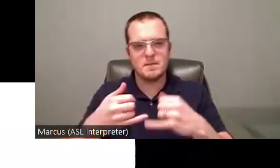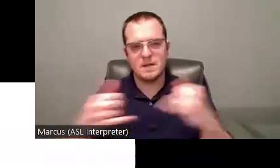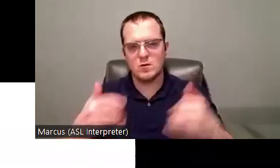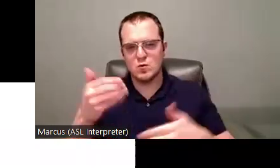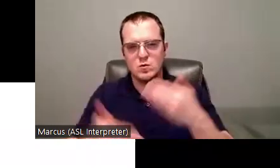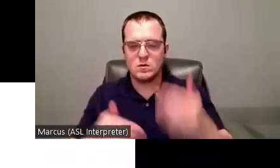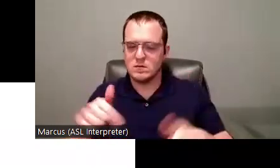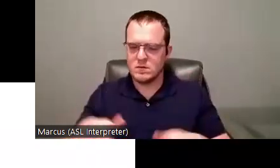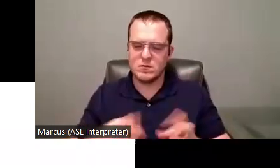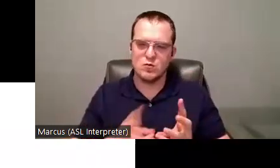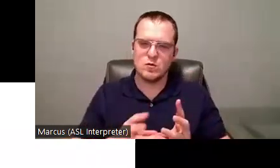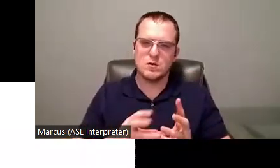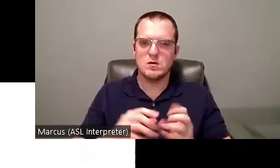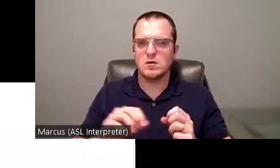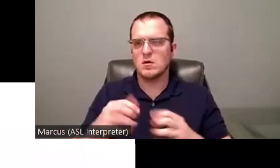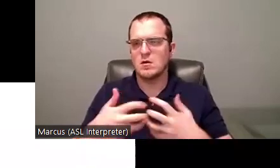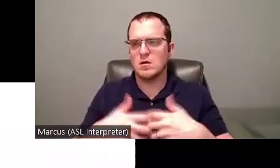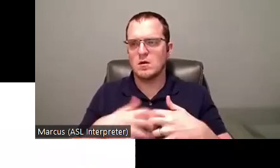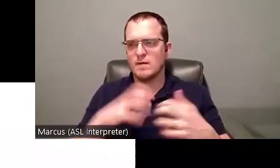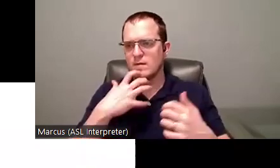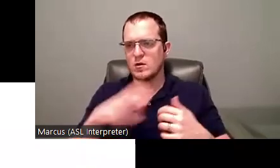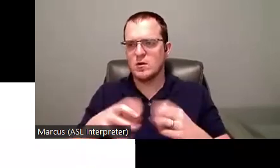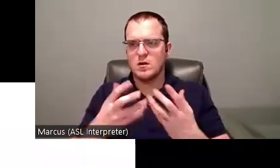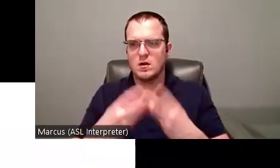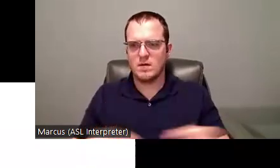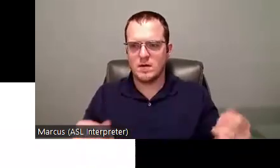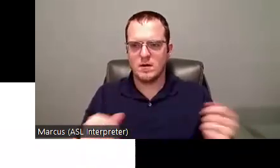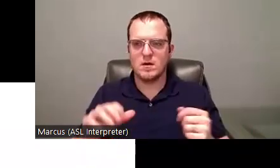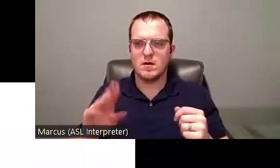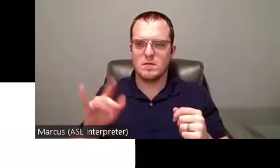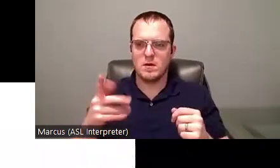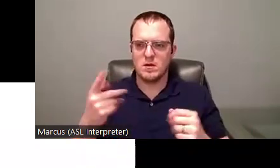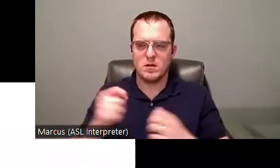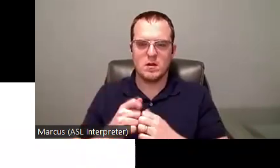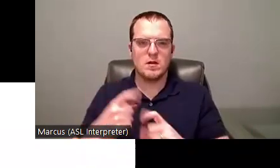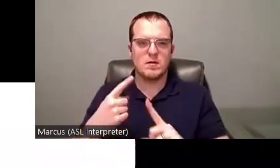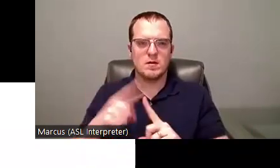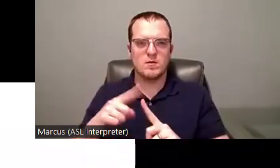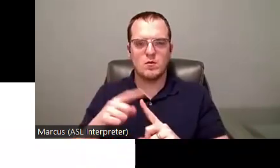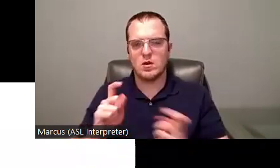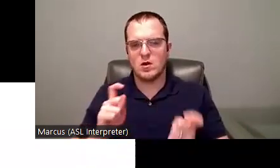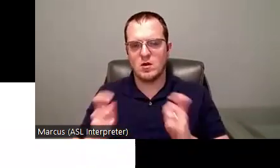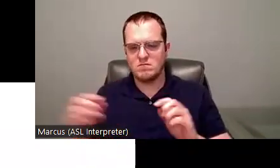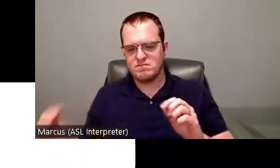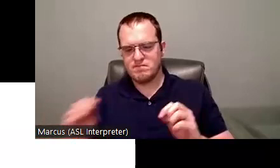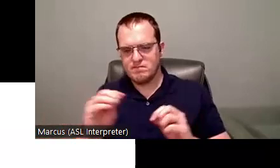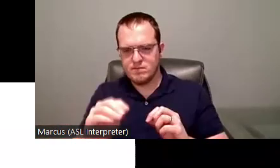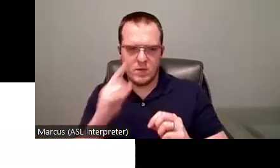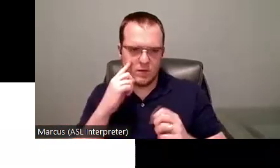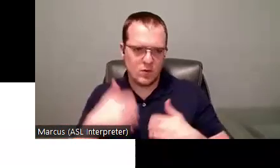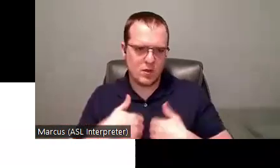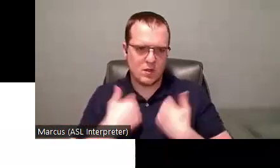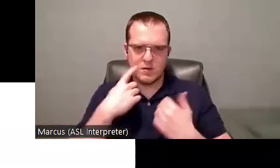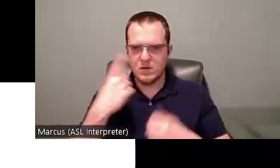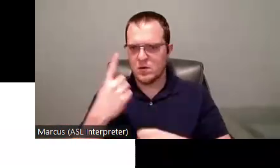winter, the aging furnace gave out. Bethlehem Haven secured temporary accommodations for their residents, but only for 1